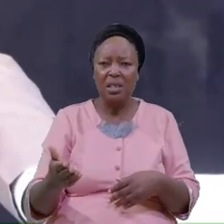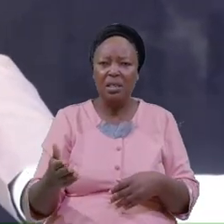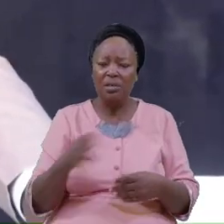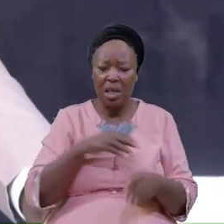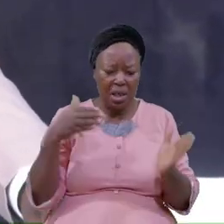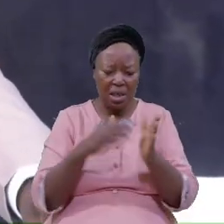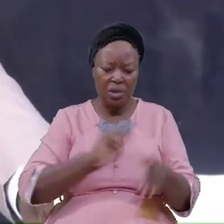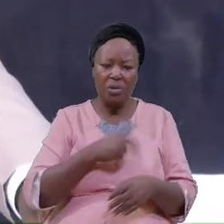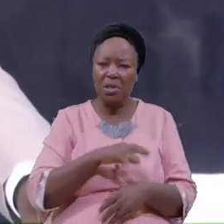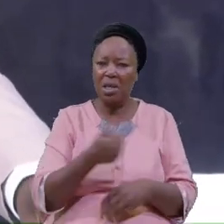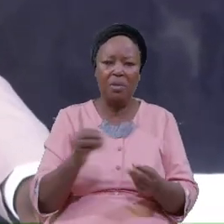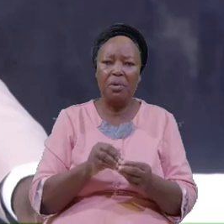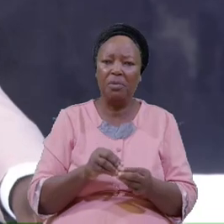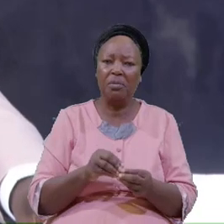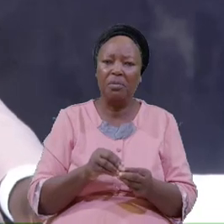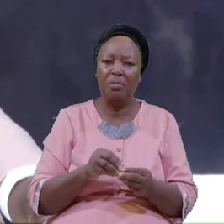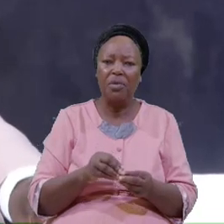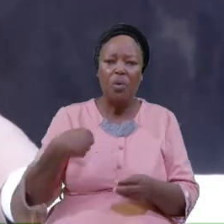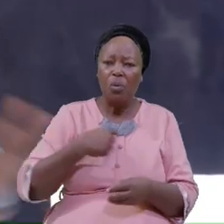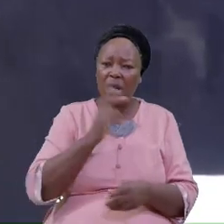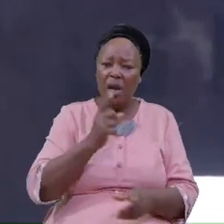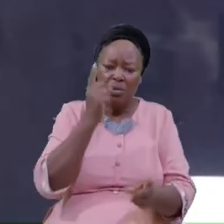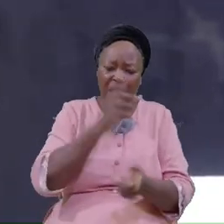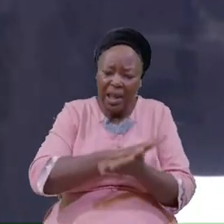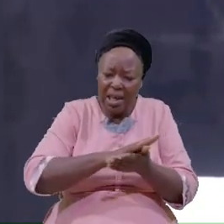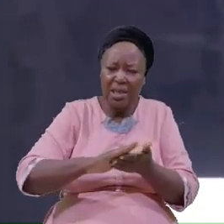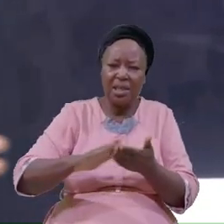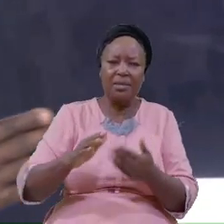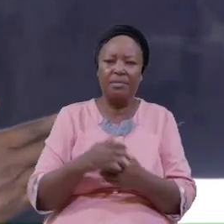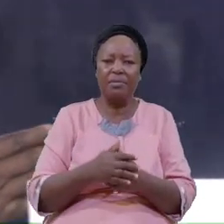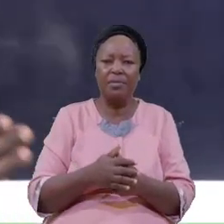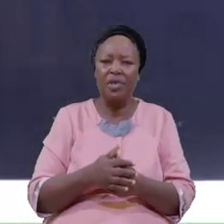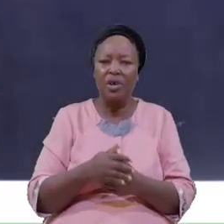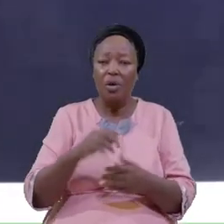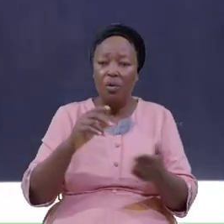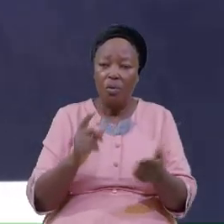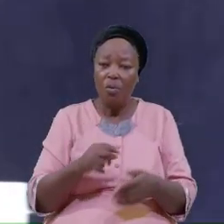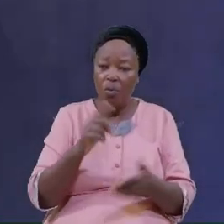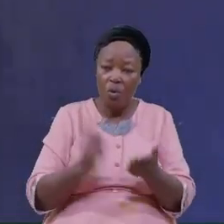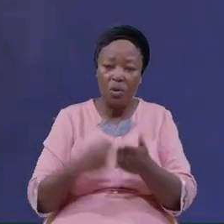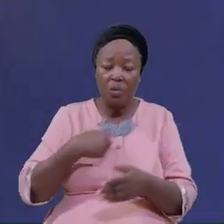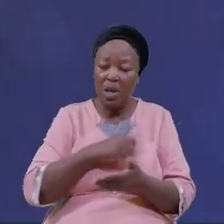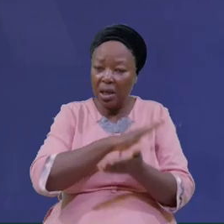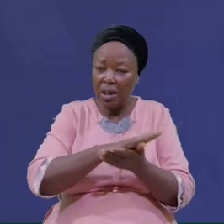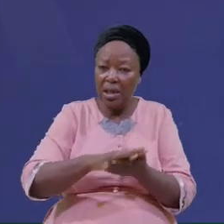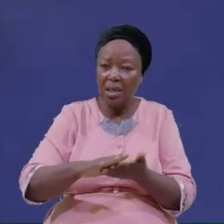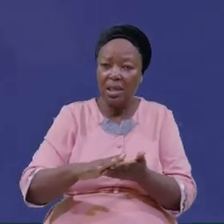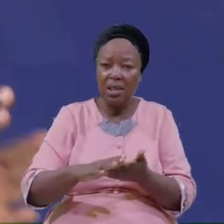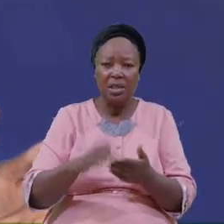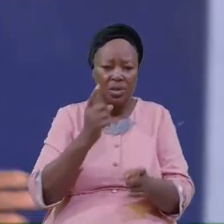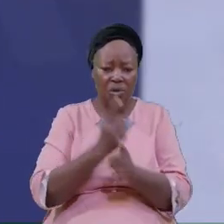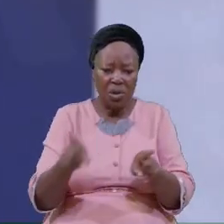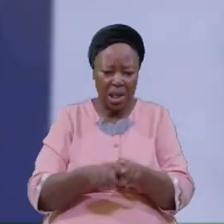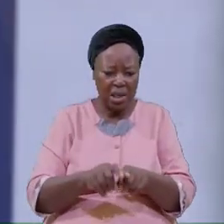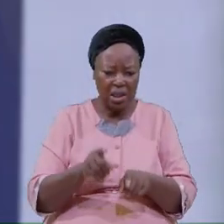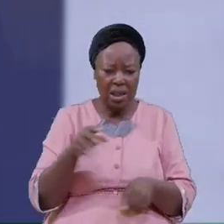nous. We are justified. Nous sommes justifiés. What's to be justified? Ça veut dire quoi être justifié? Just as if I'd never sinned. C'est